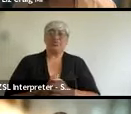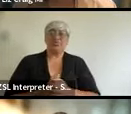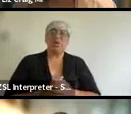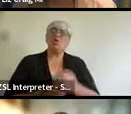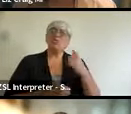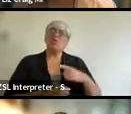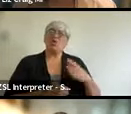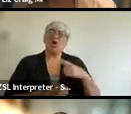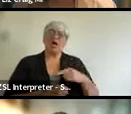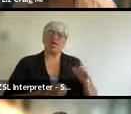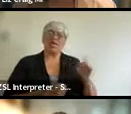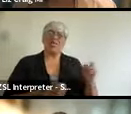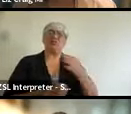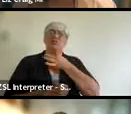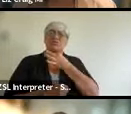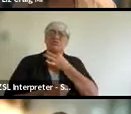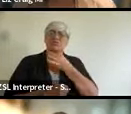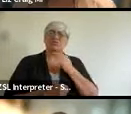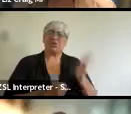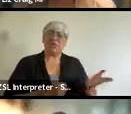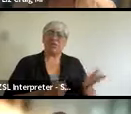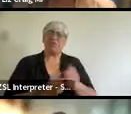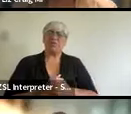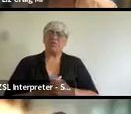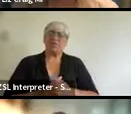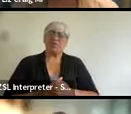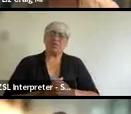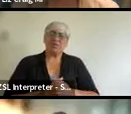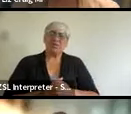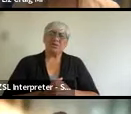there is no